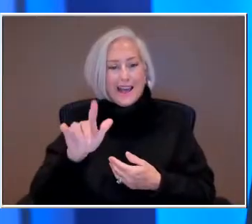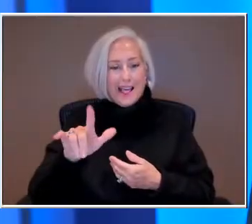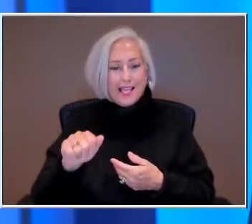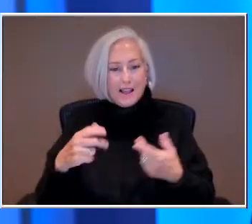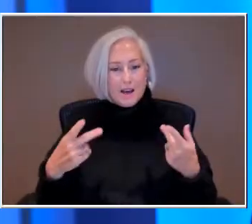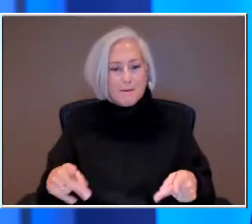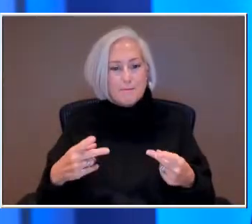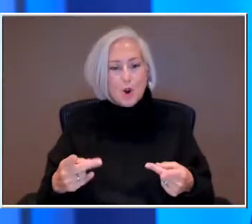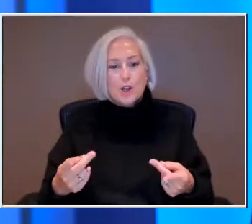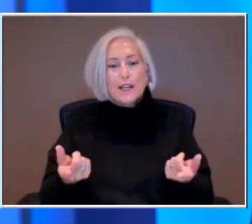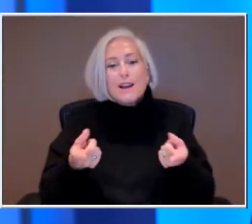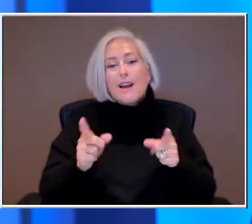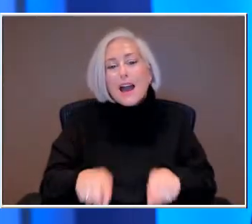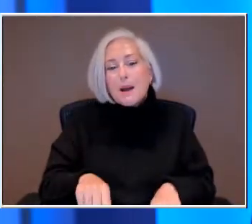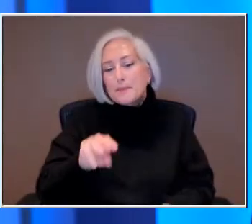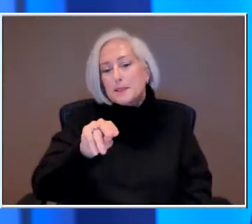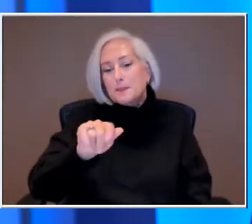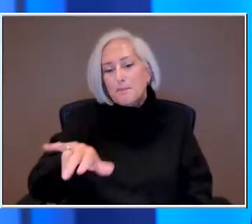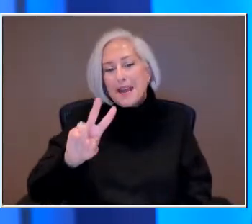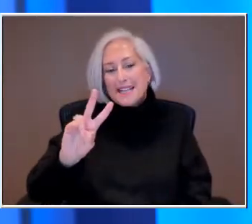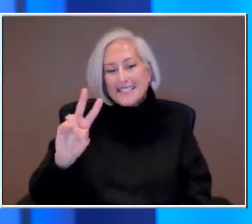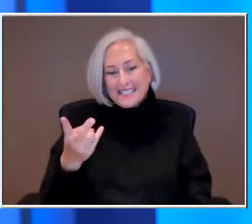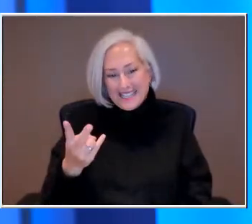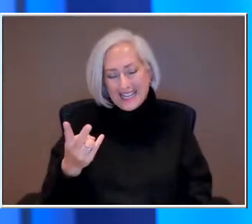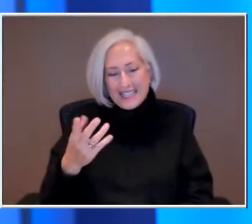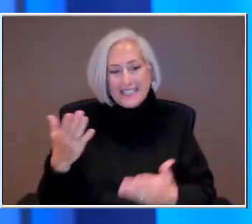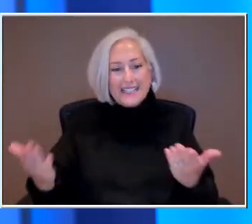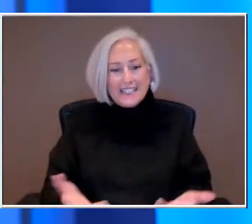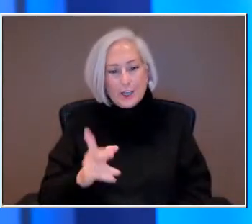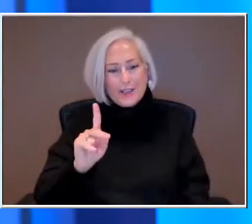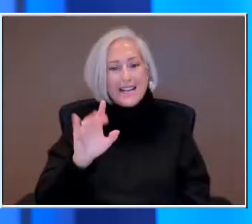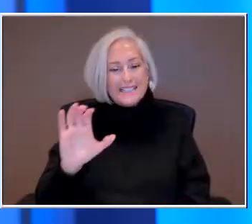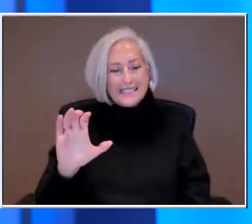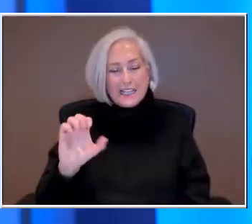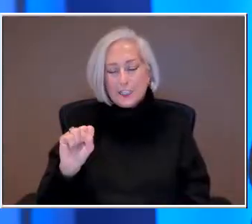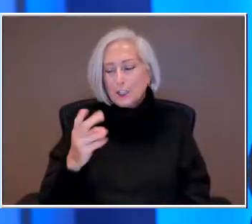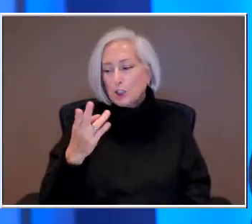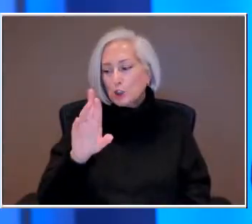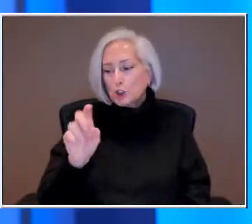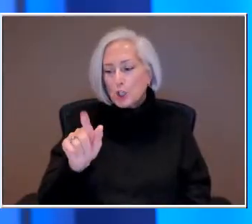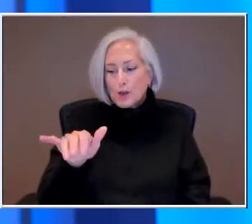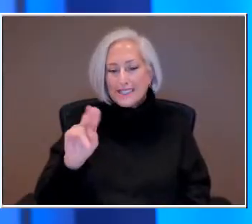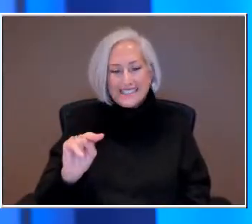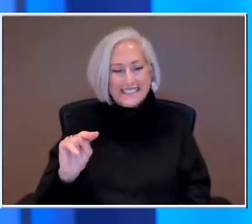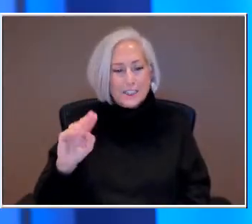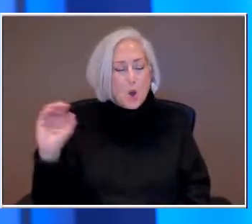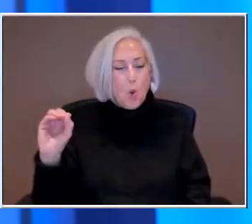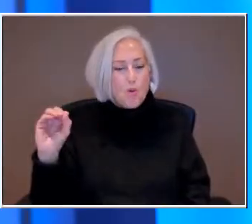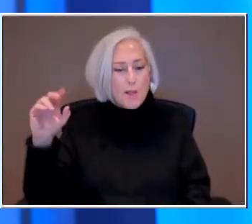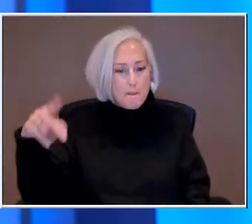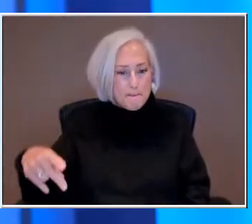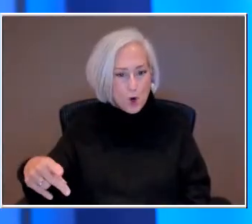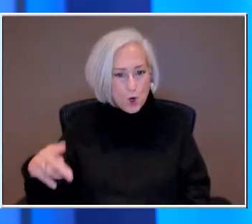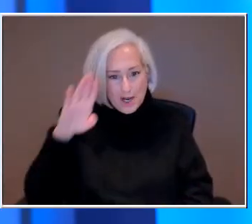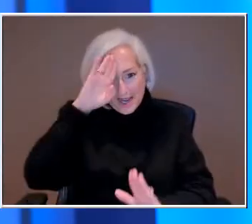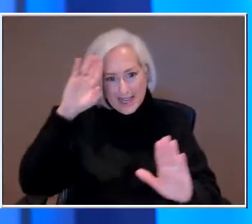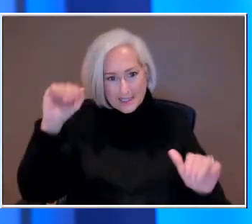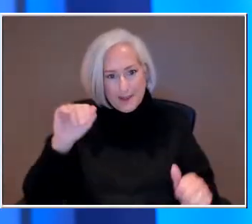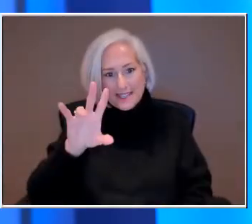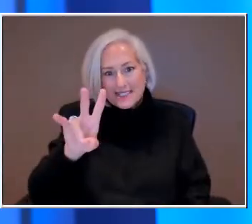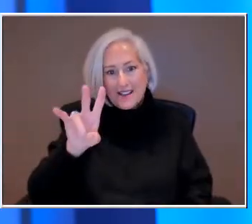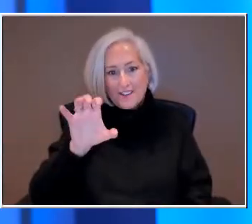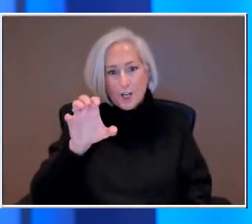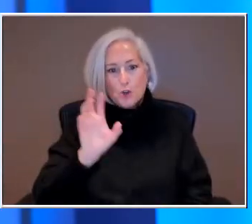this year here at Kansas City. It's in the Sheraton, out in Overland Park. We're expecting 700 people this